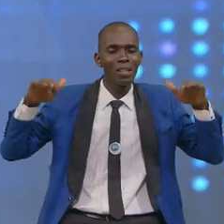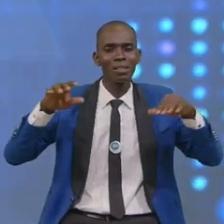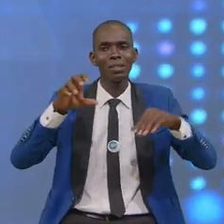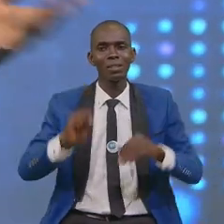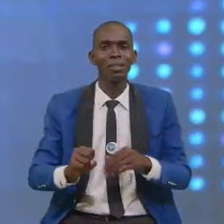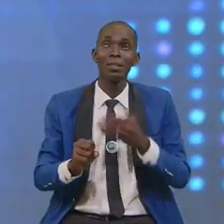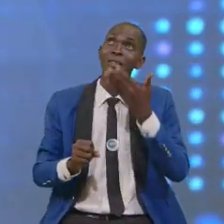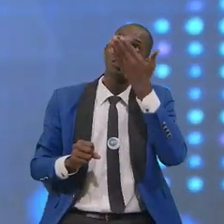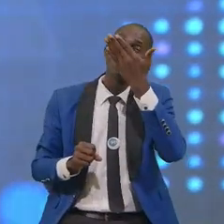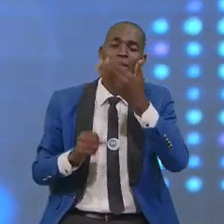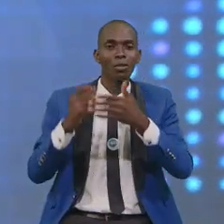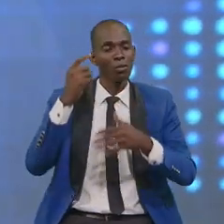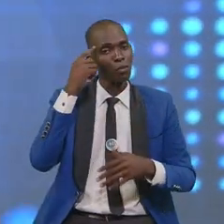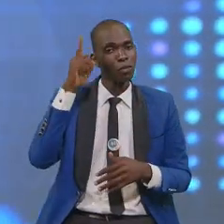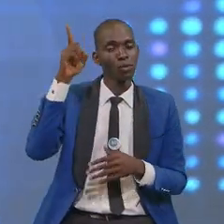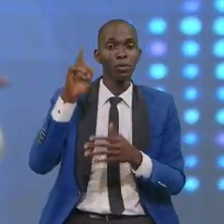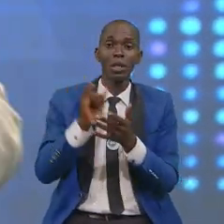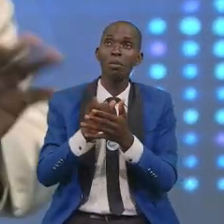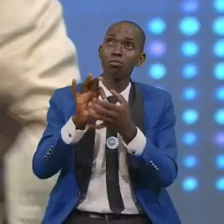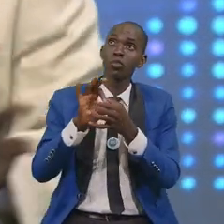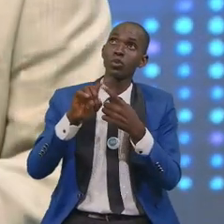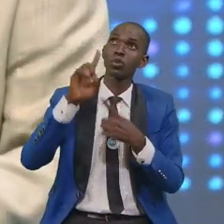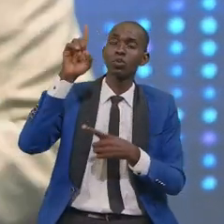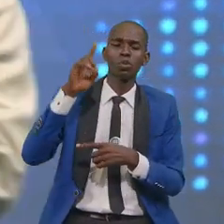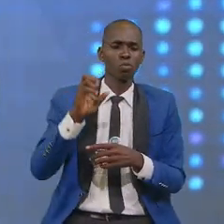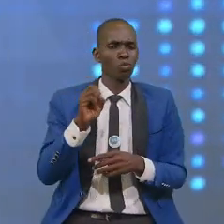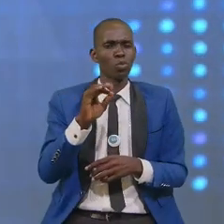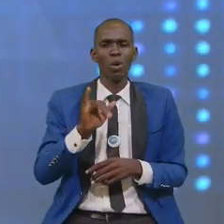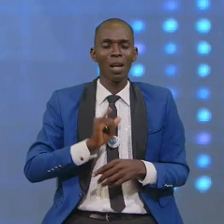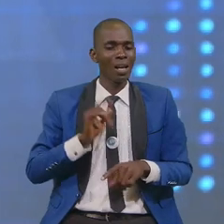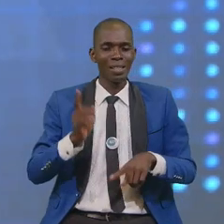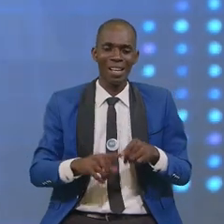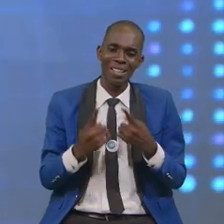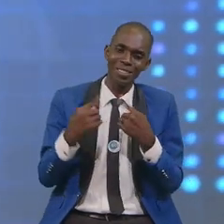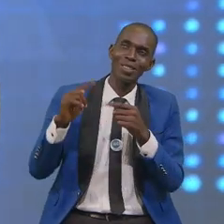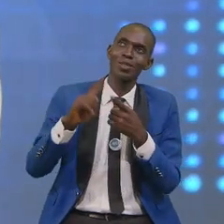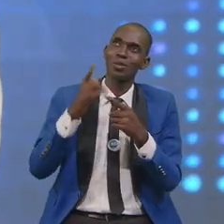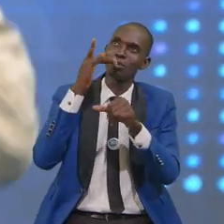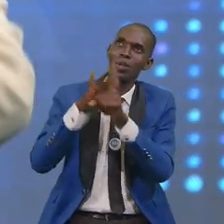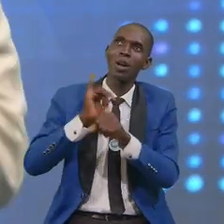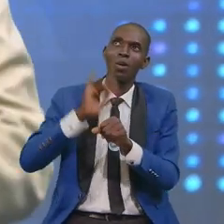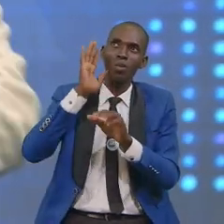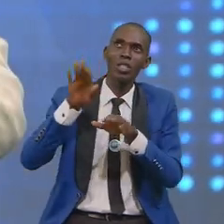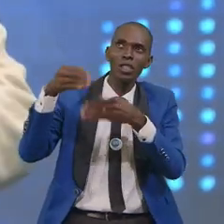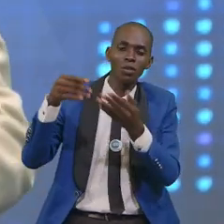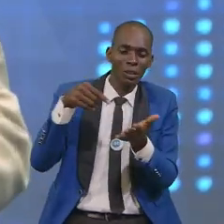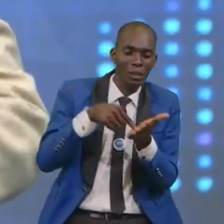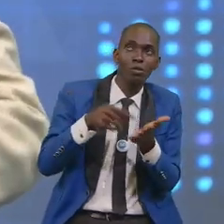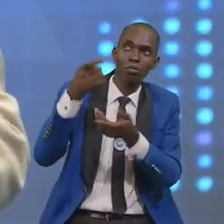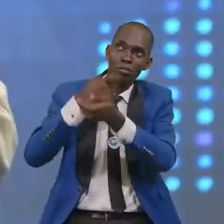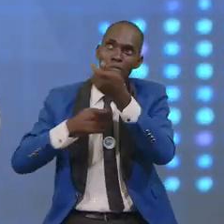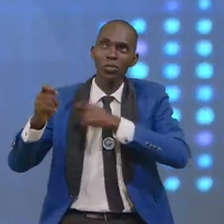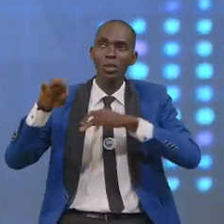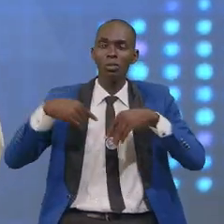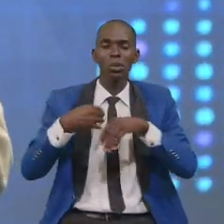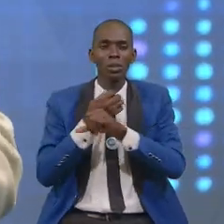for your possession. And so I'm not going to try to say, I'll give you this and then you give me salvation, I'll give you that